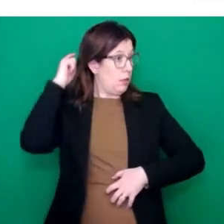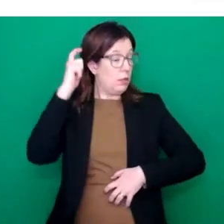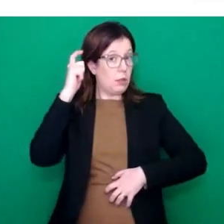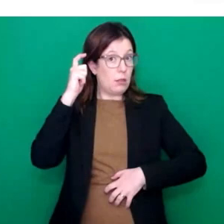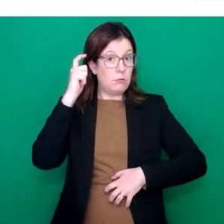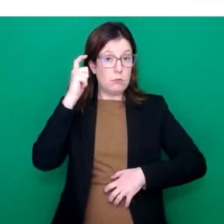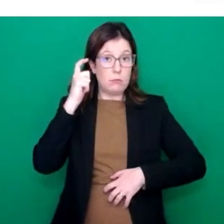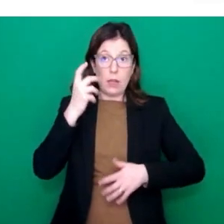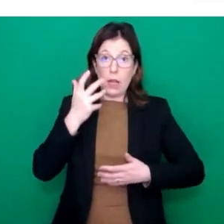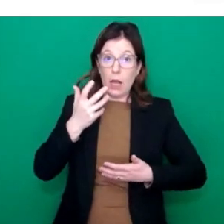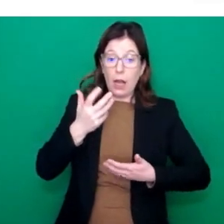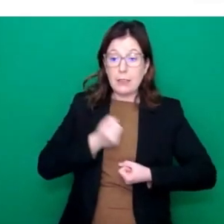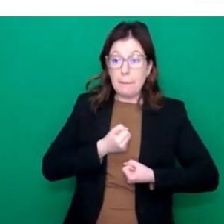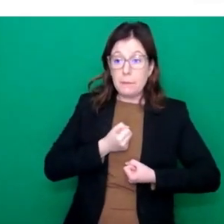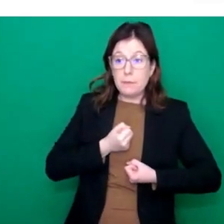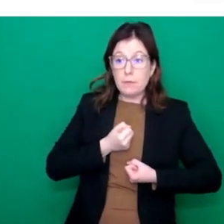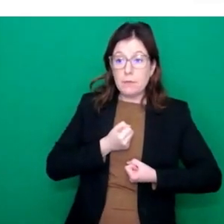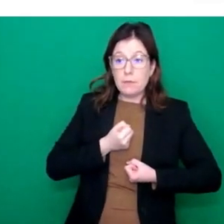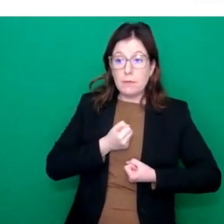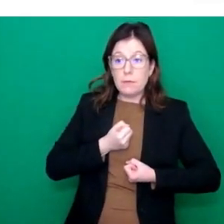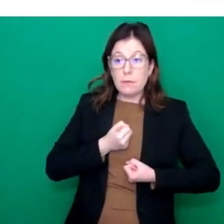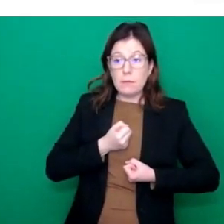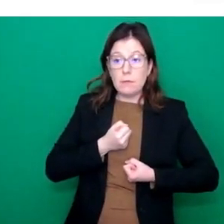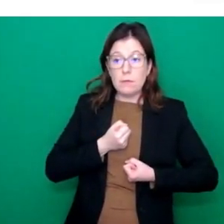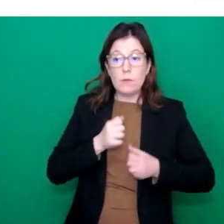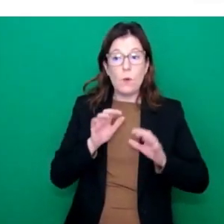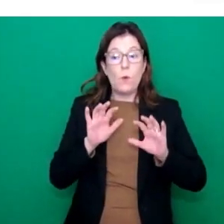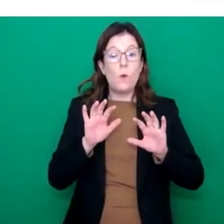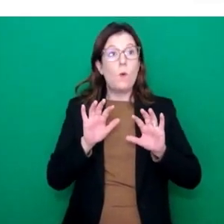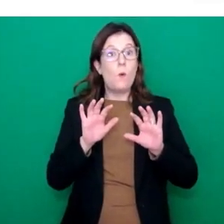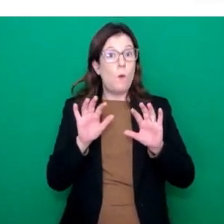Or are we just merely,